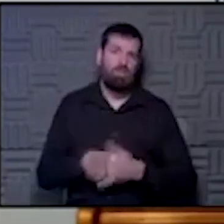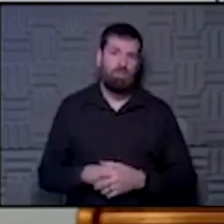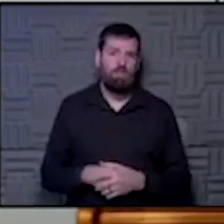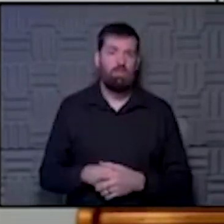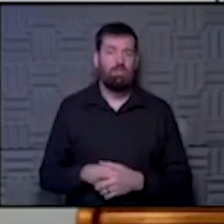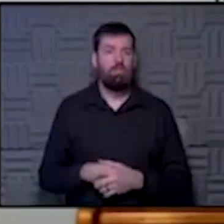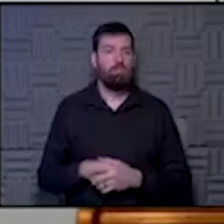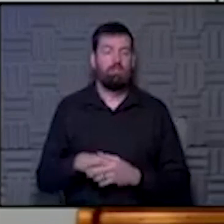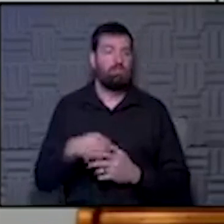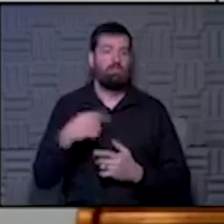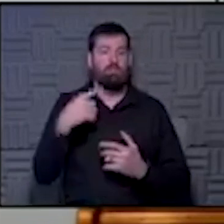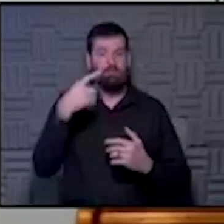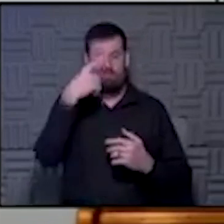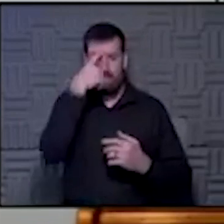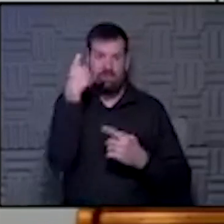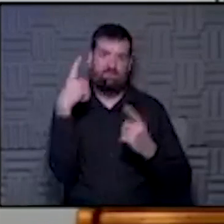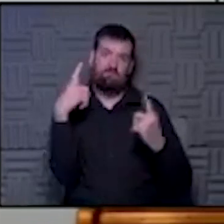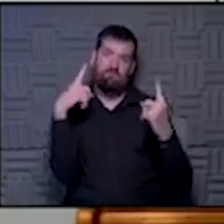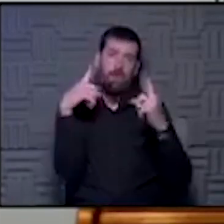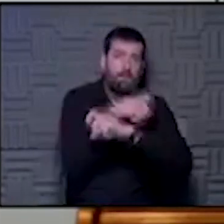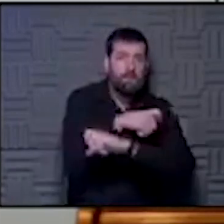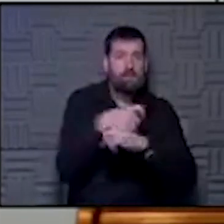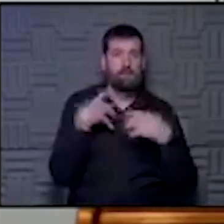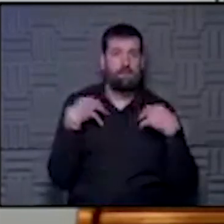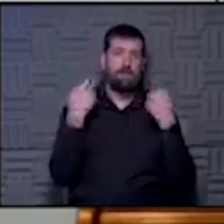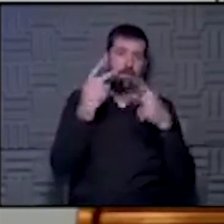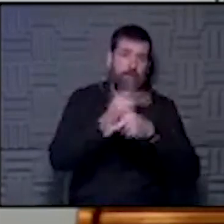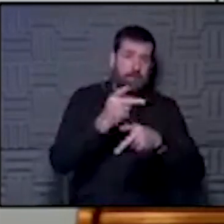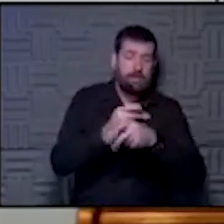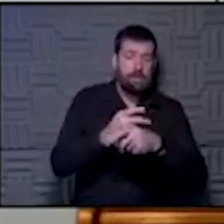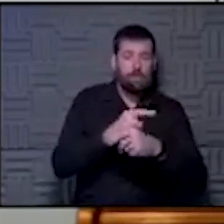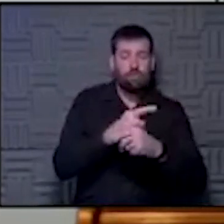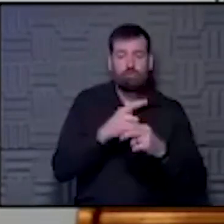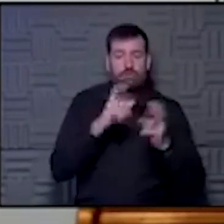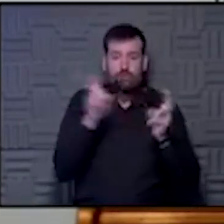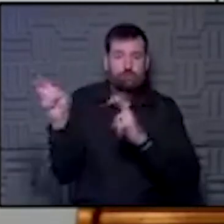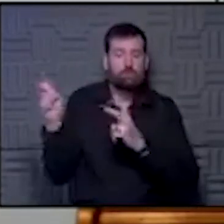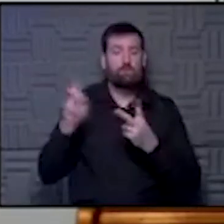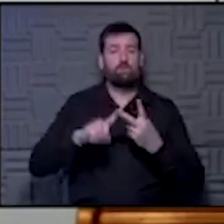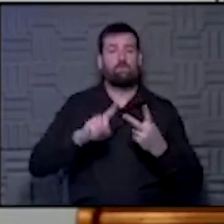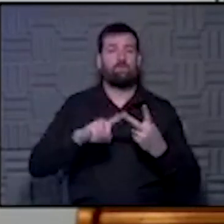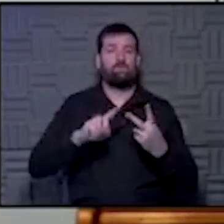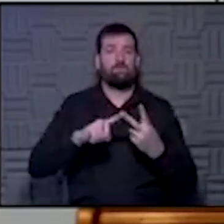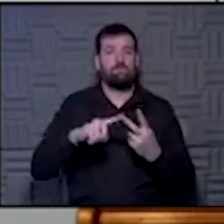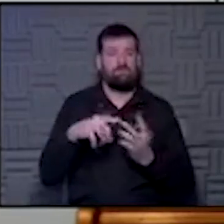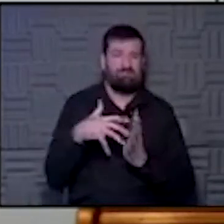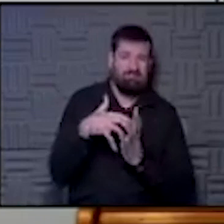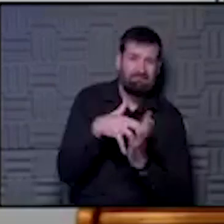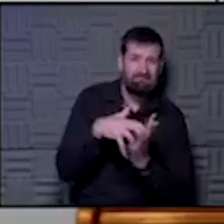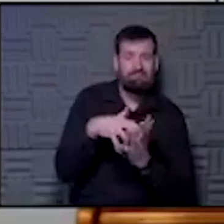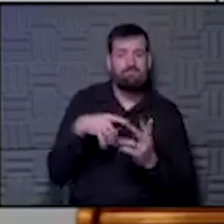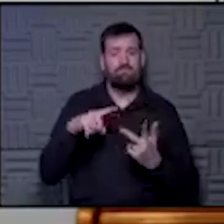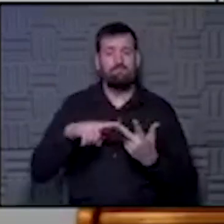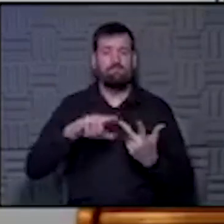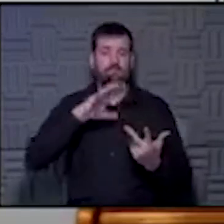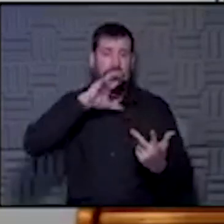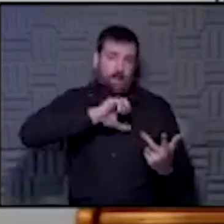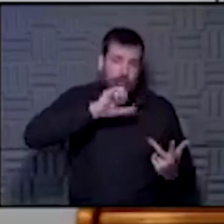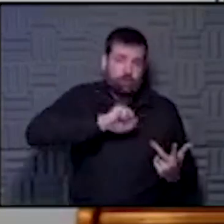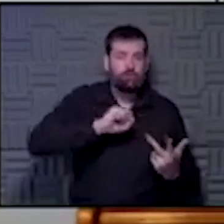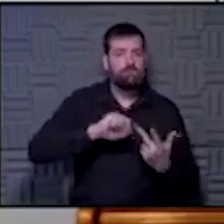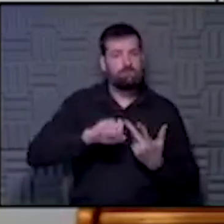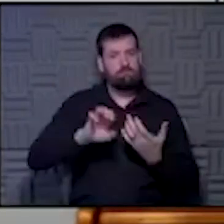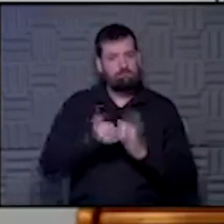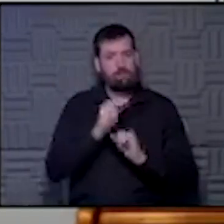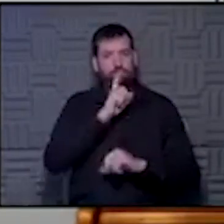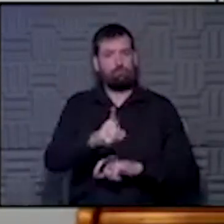of complicated healthcare issues, because of frailty, because of age. So we want to make sure that we're